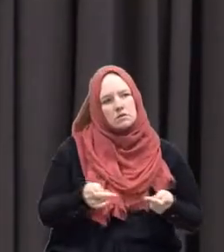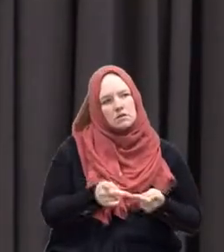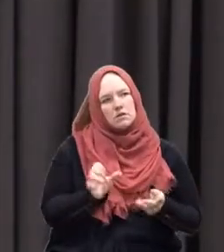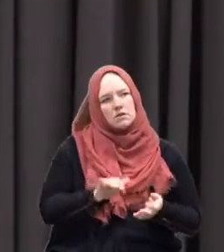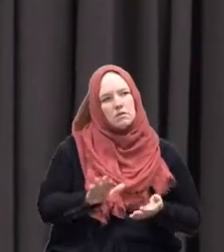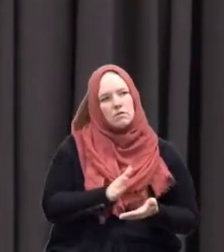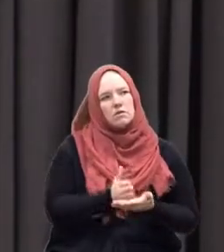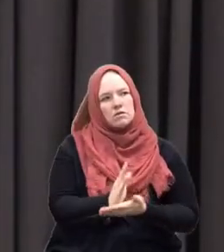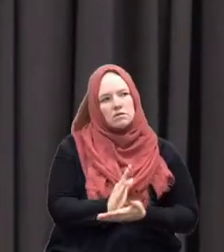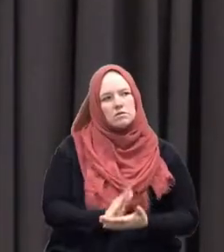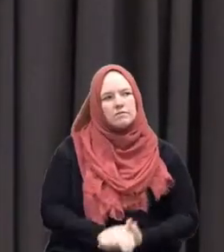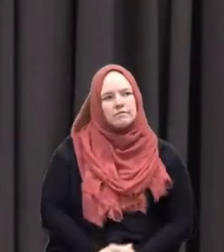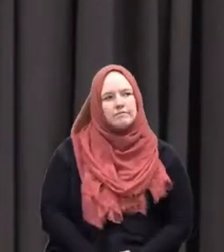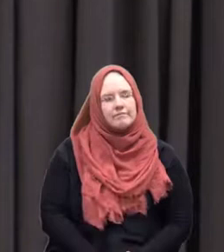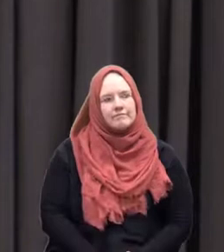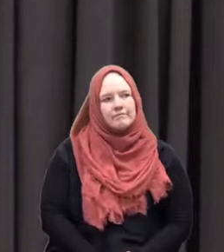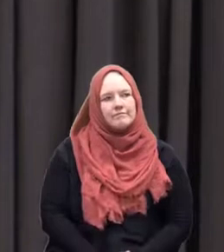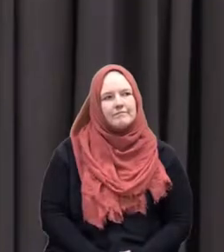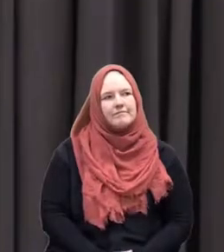positions and their rights.